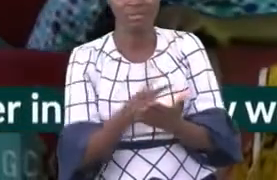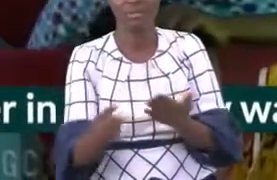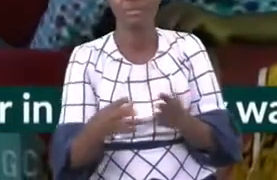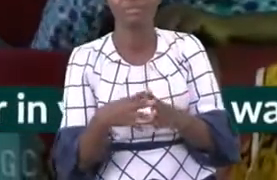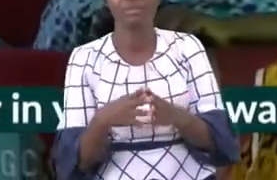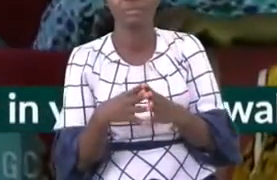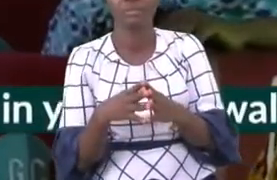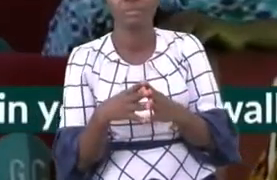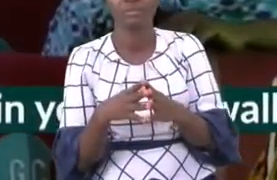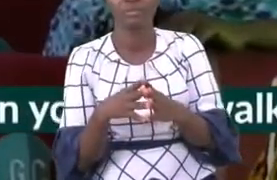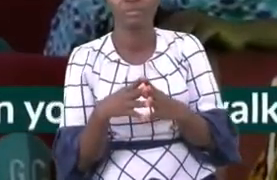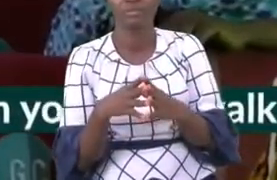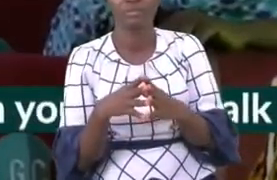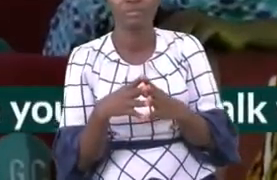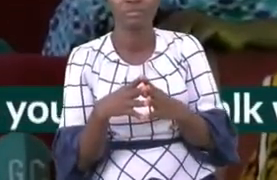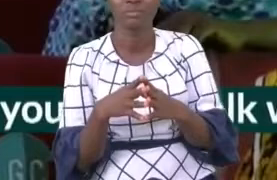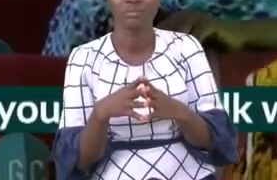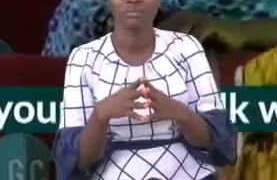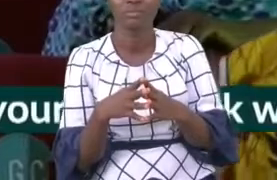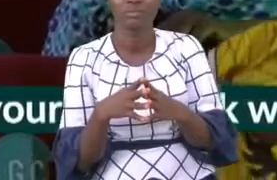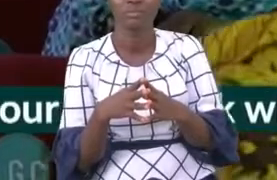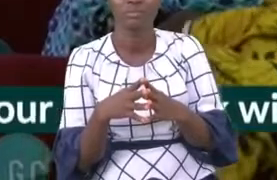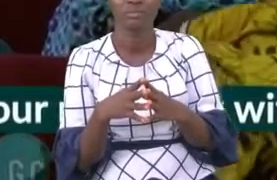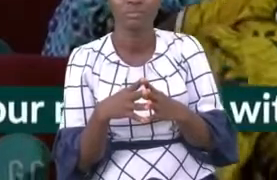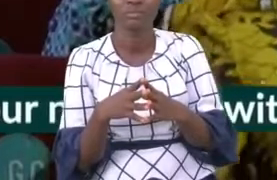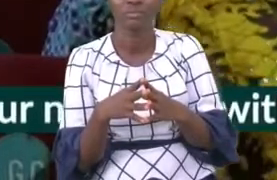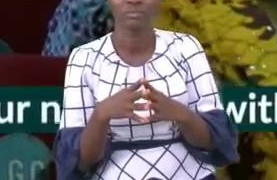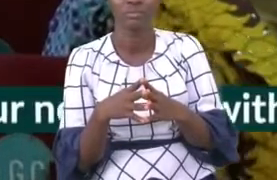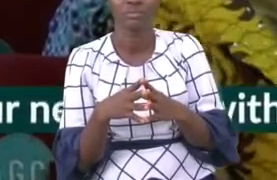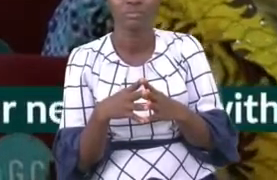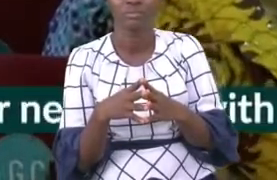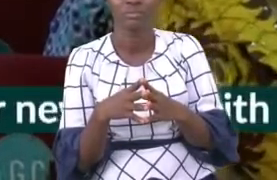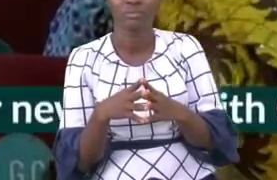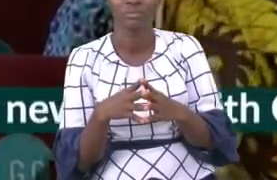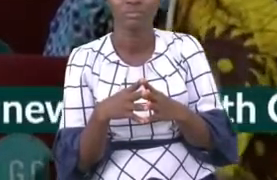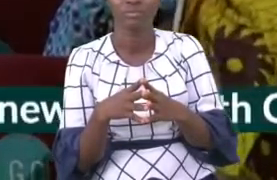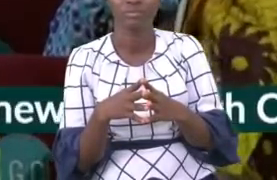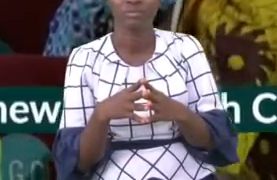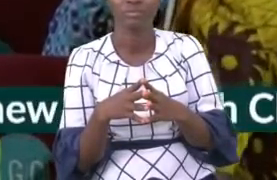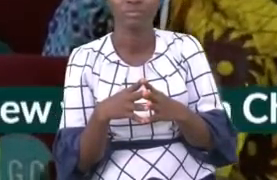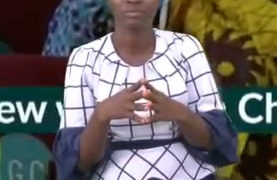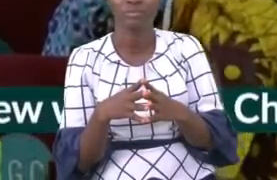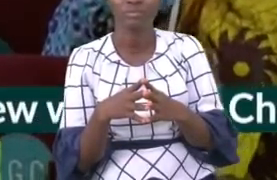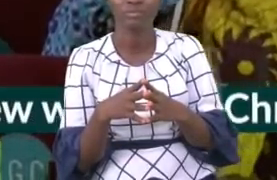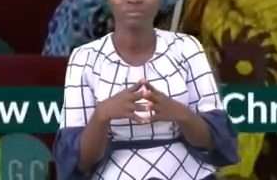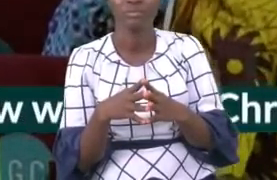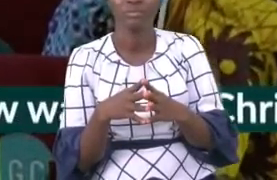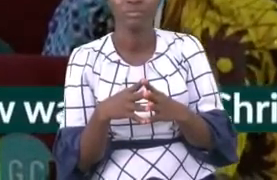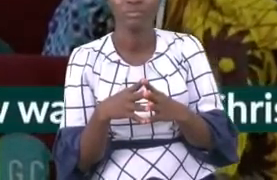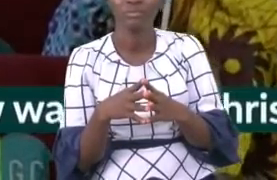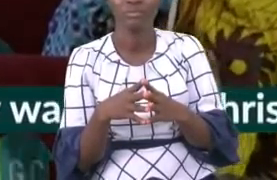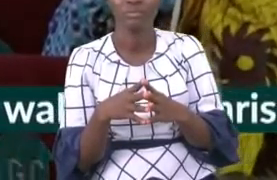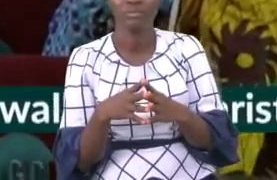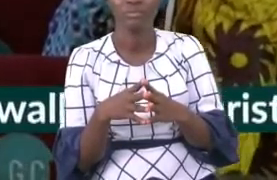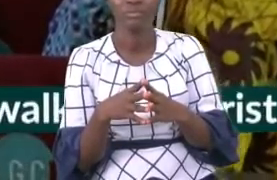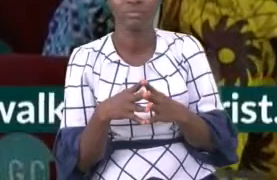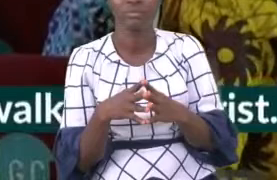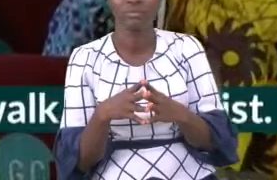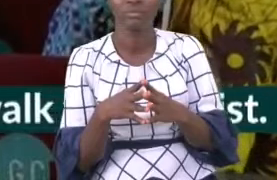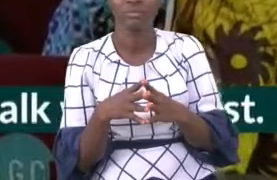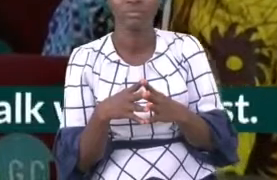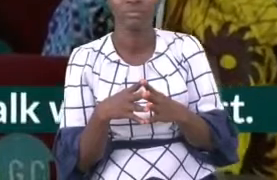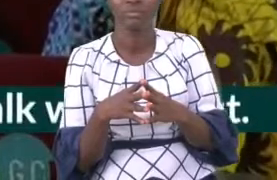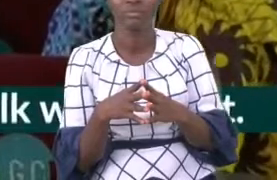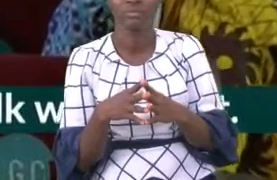If you have somebody outside far away, and the person is sick, please connect with the person where you are now.